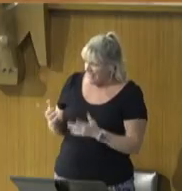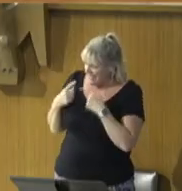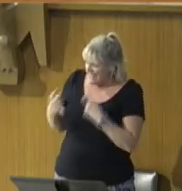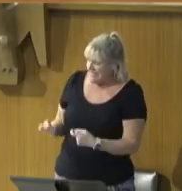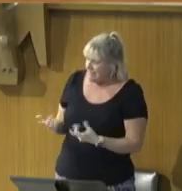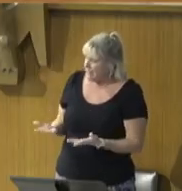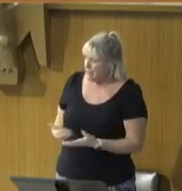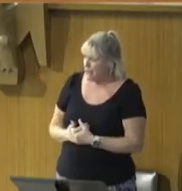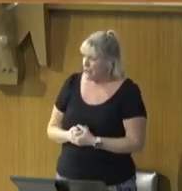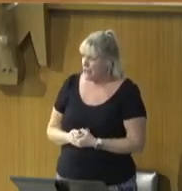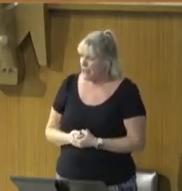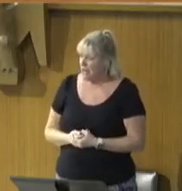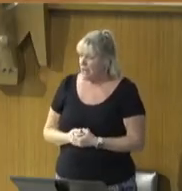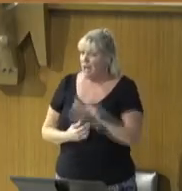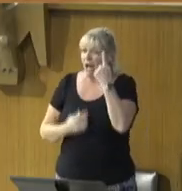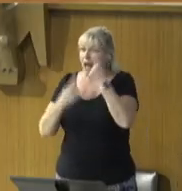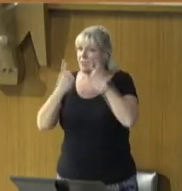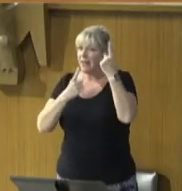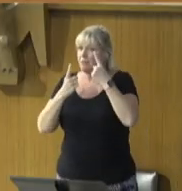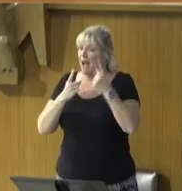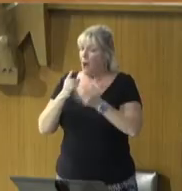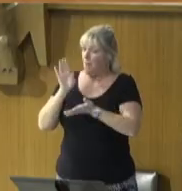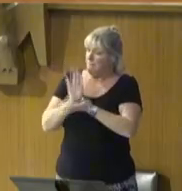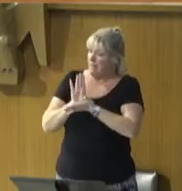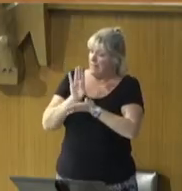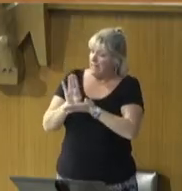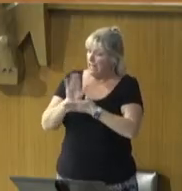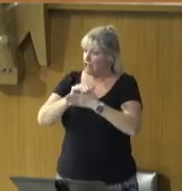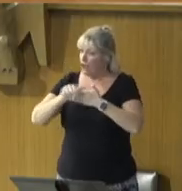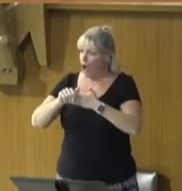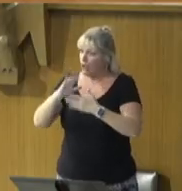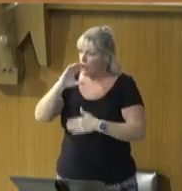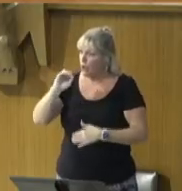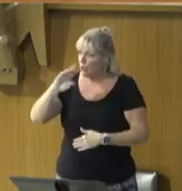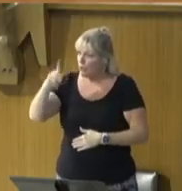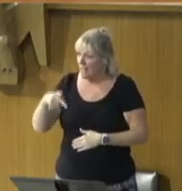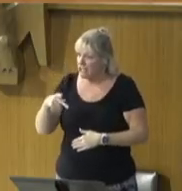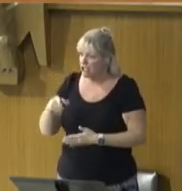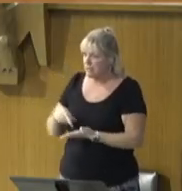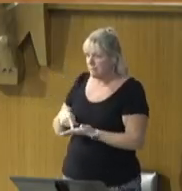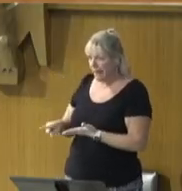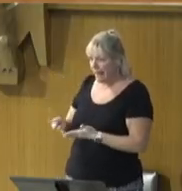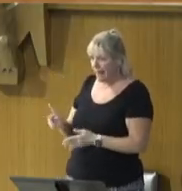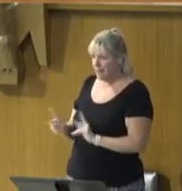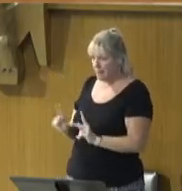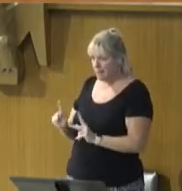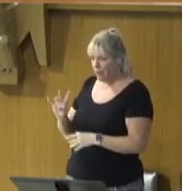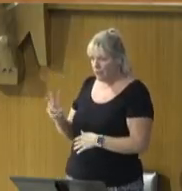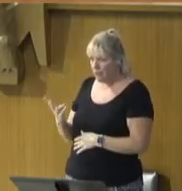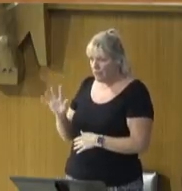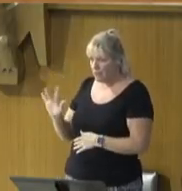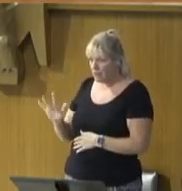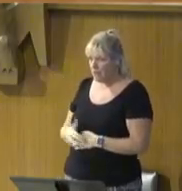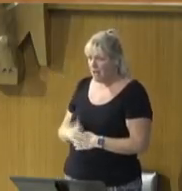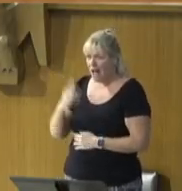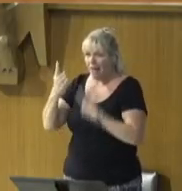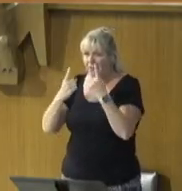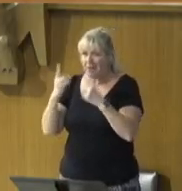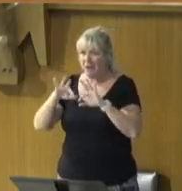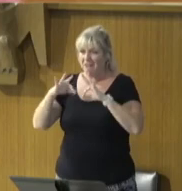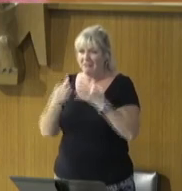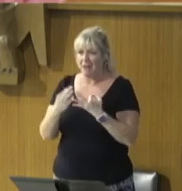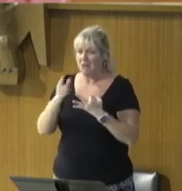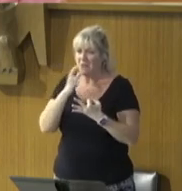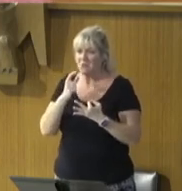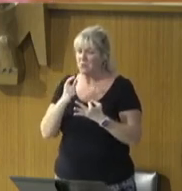I think about the billion-dollar corporations who pay their employees that minimum wage. I think about families drowning in medical